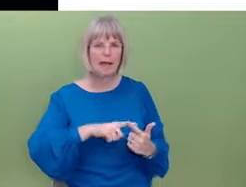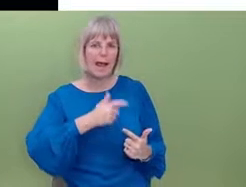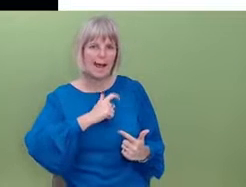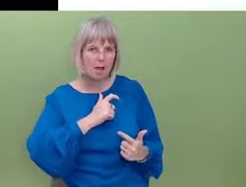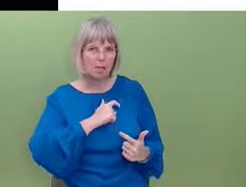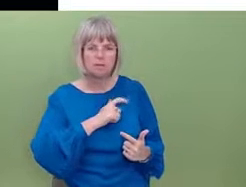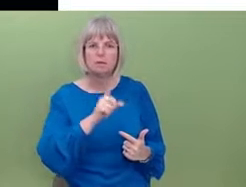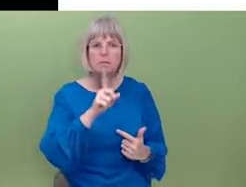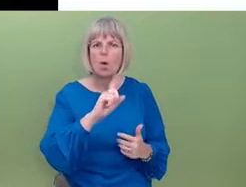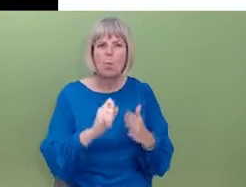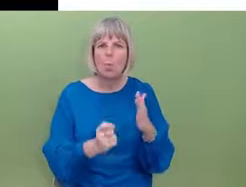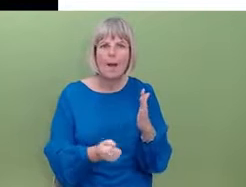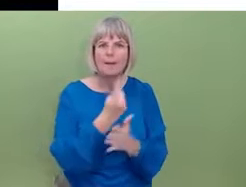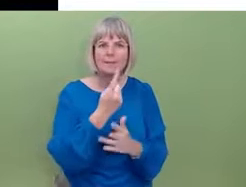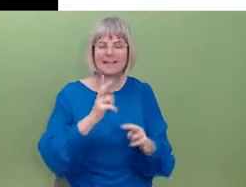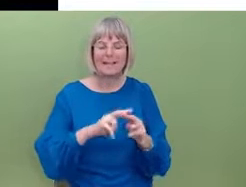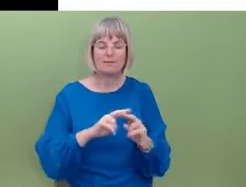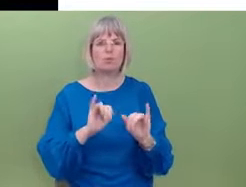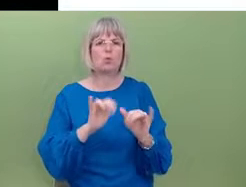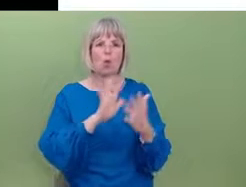used for complex cases remotely?